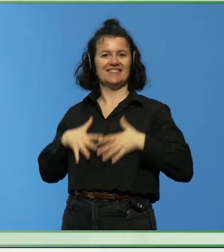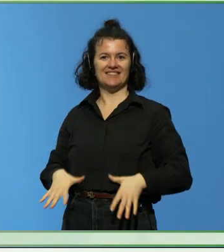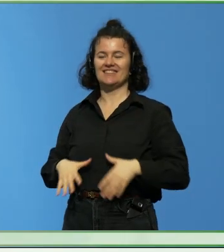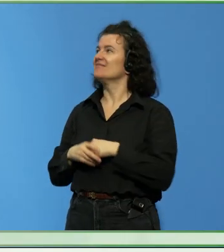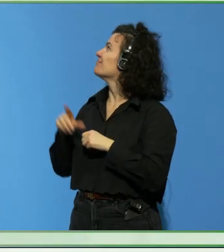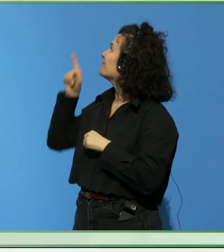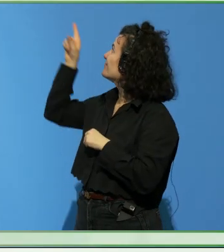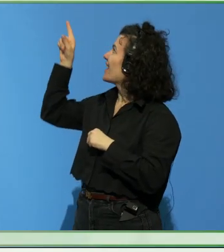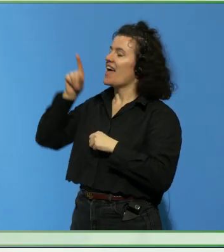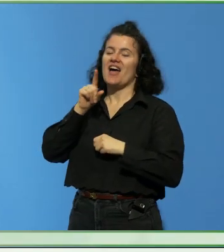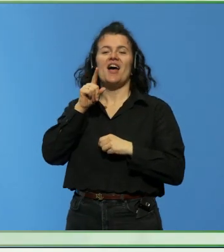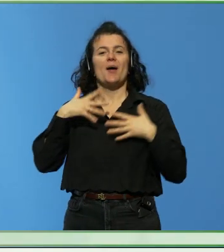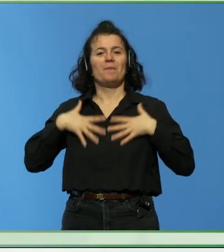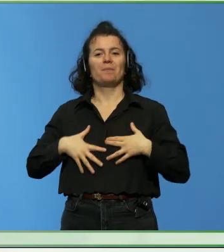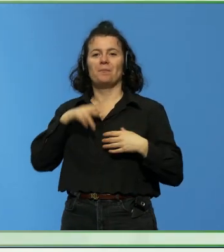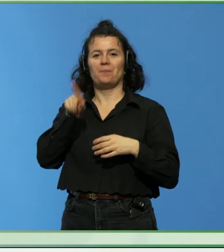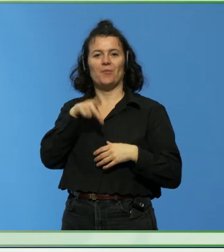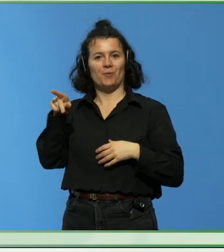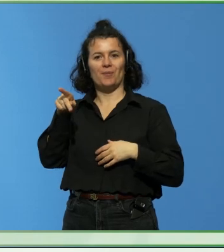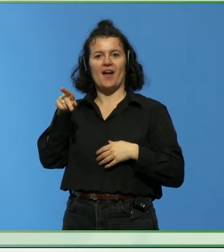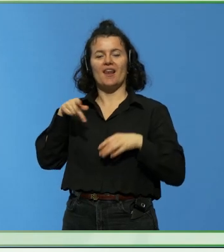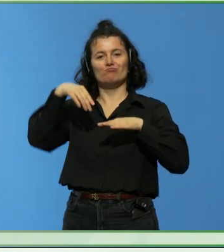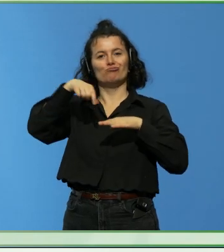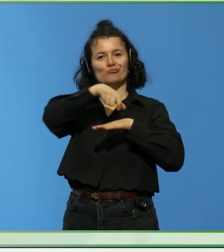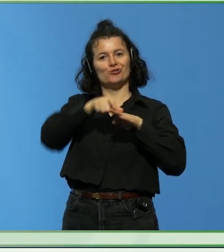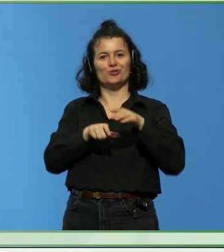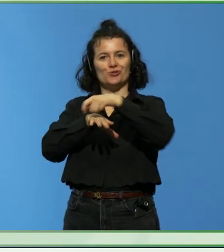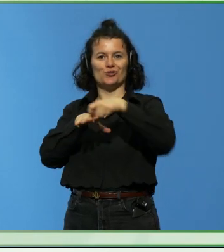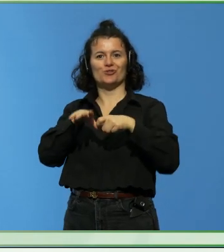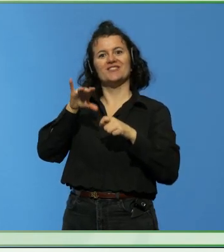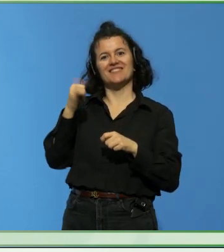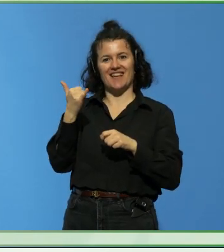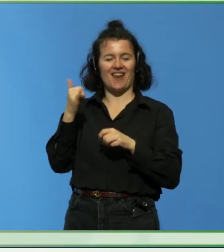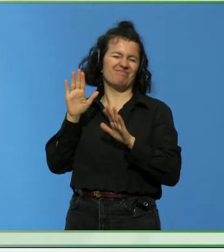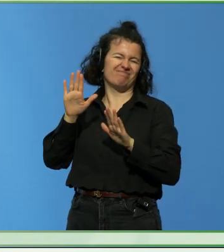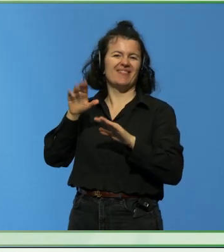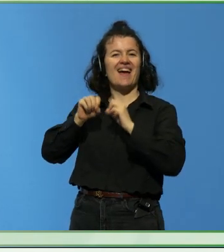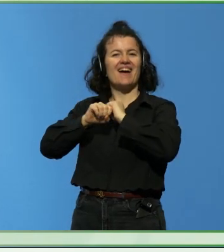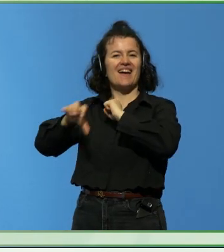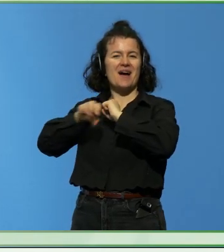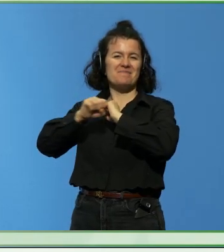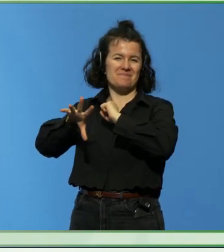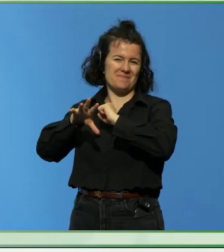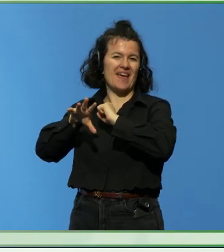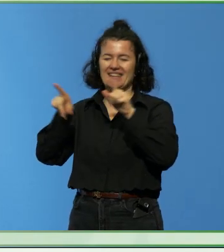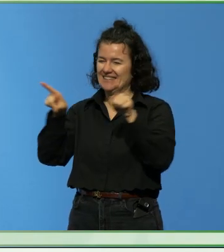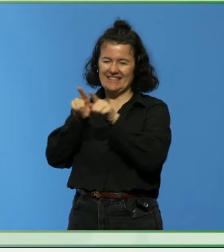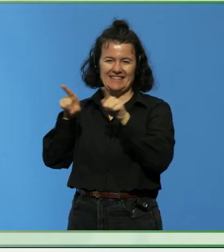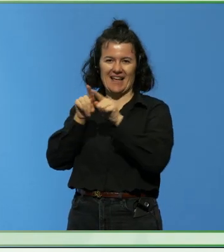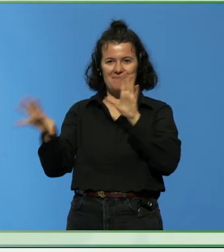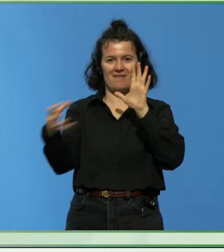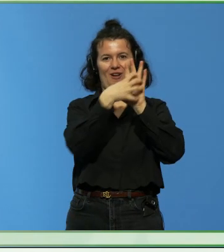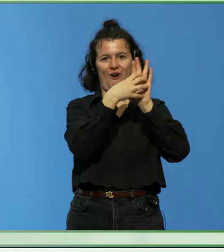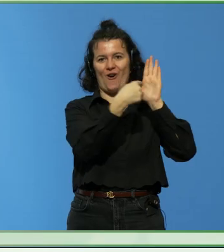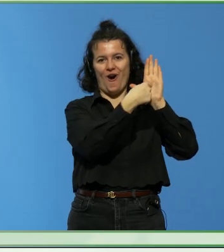the campaign colors. Voto Vienna is behind her, standing, smiling, looking proud. She has her hands on her